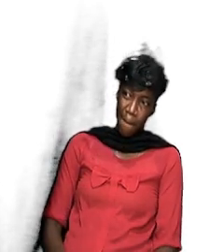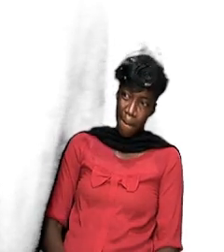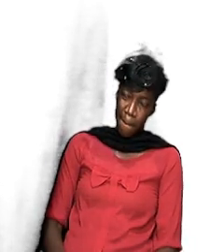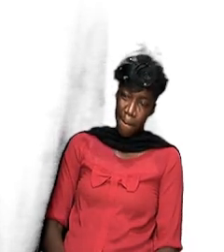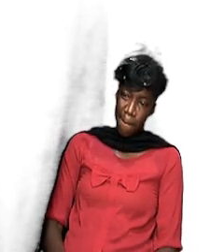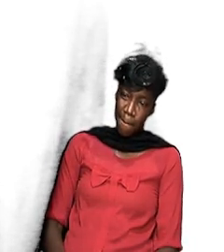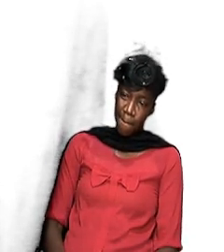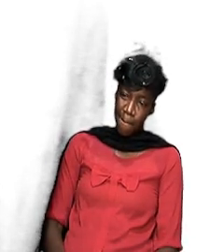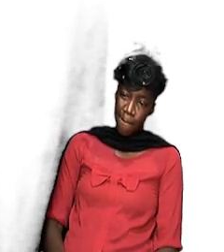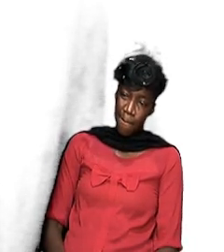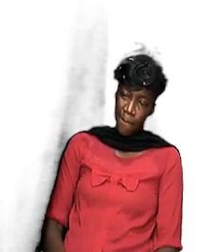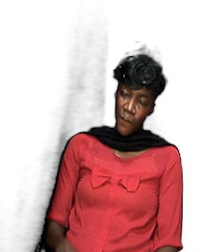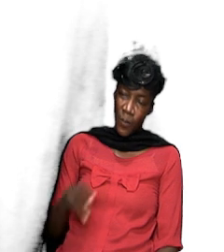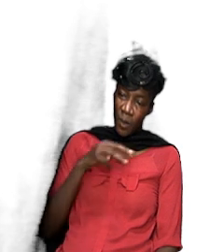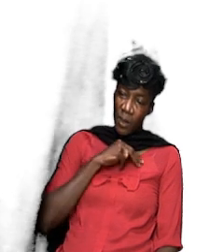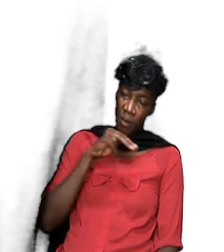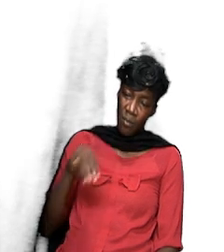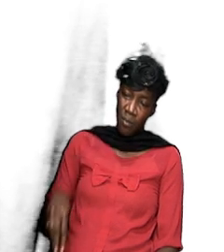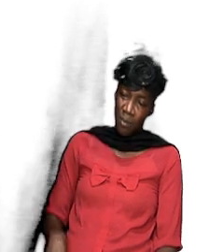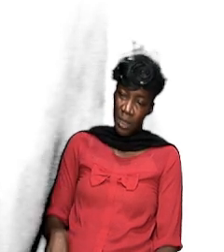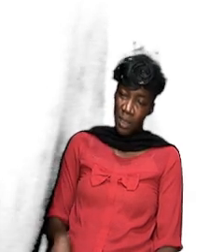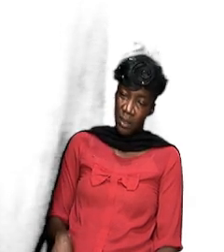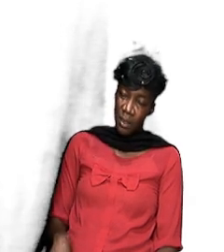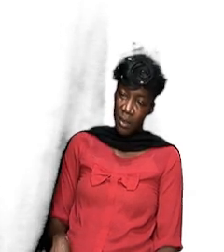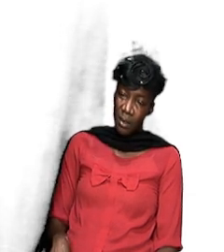to sit in for me last week.